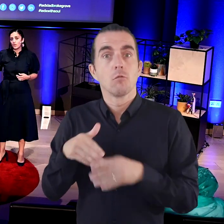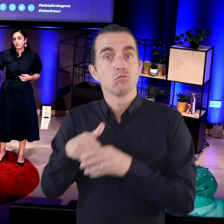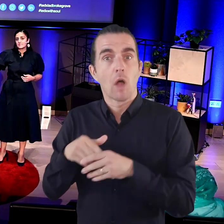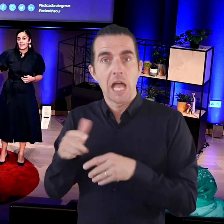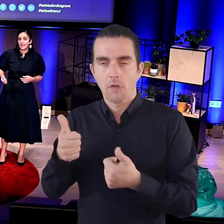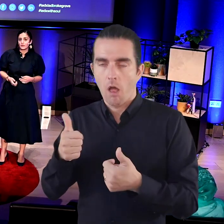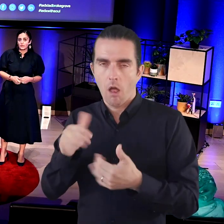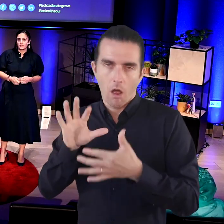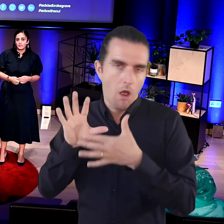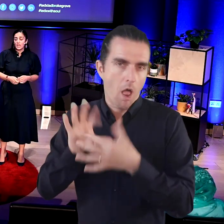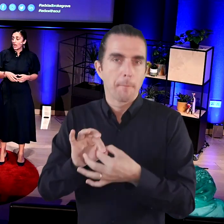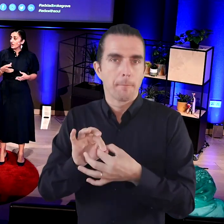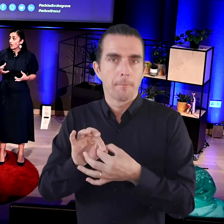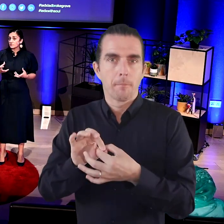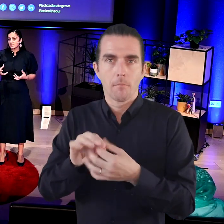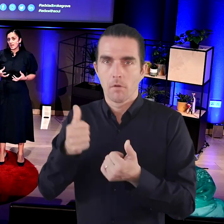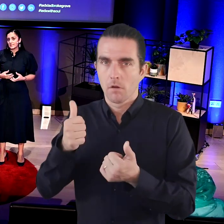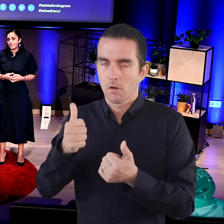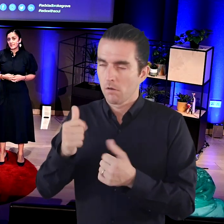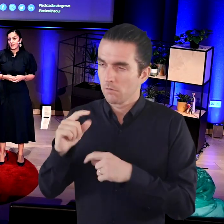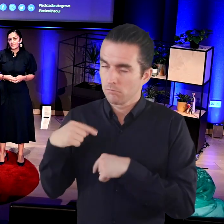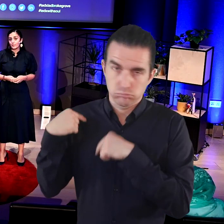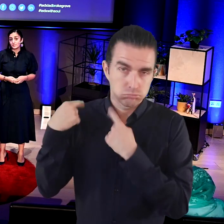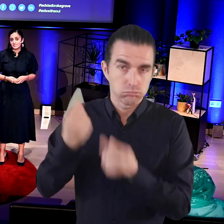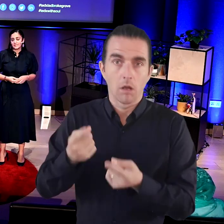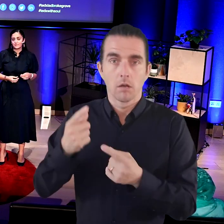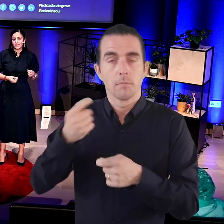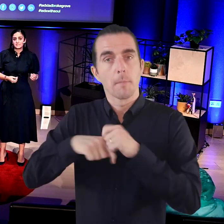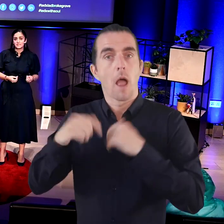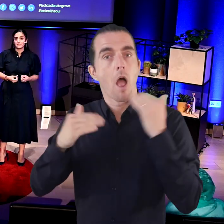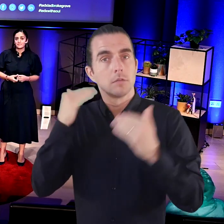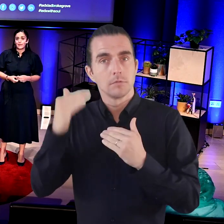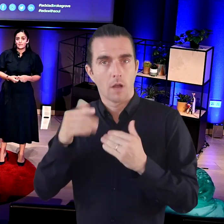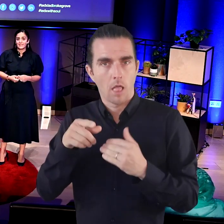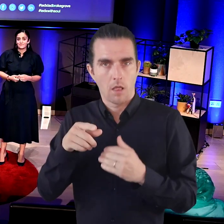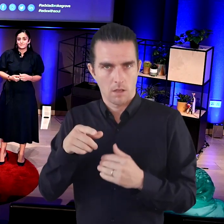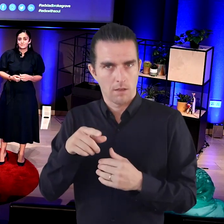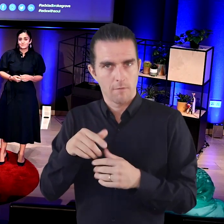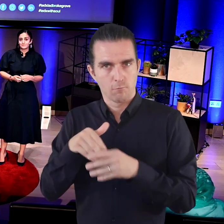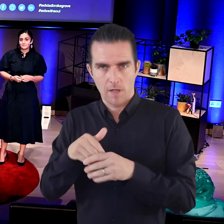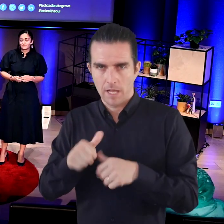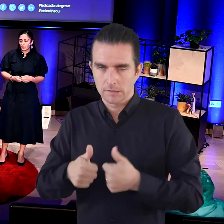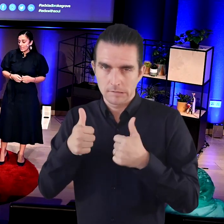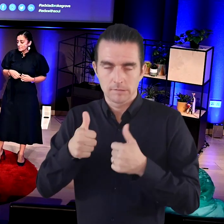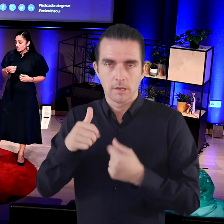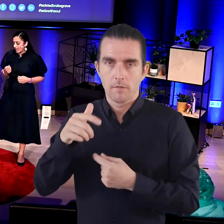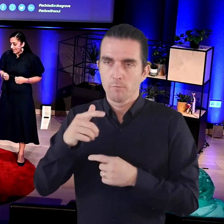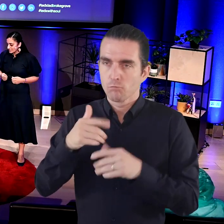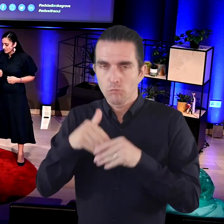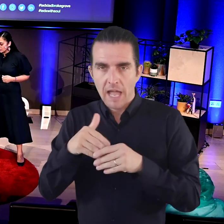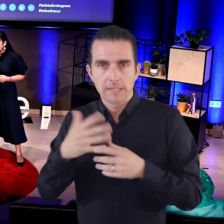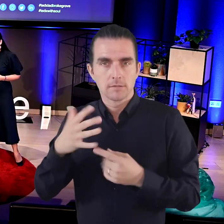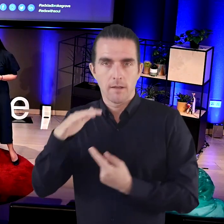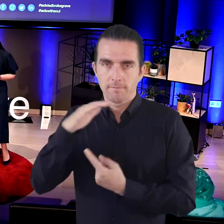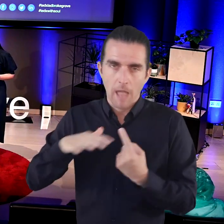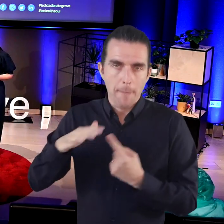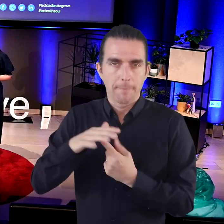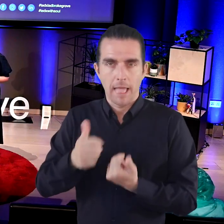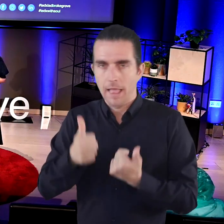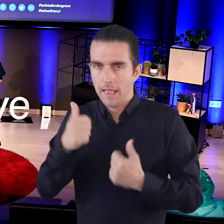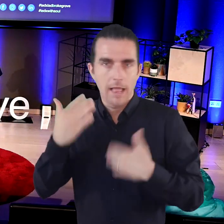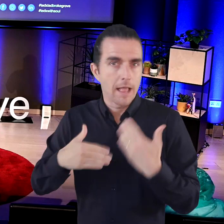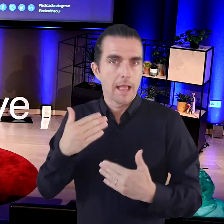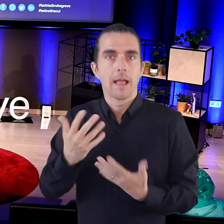lift him long into adulthood, alongside many other positive friends and family. Chad knew